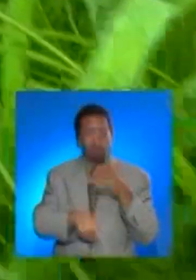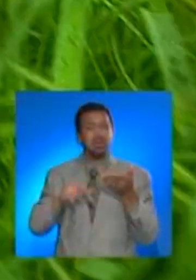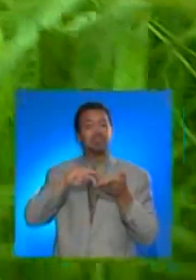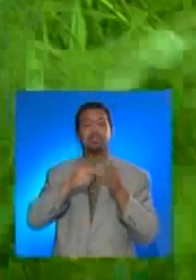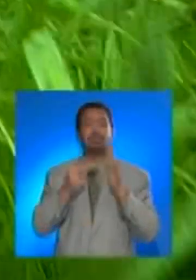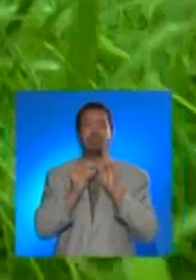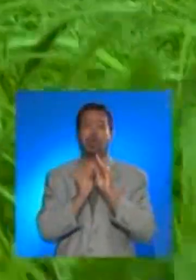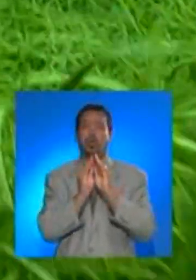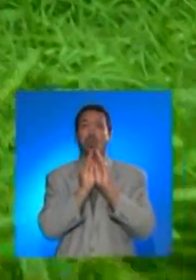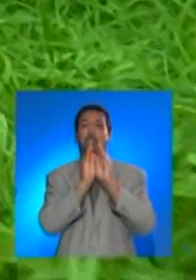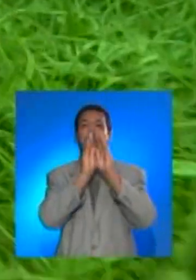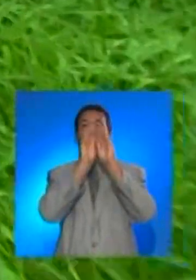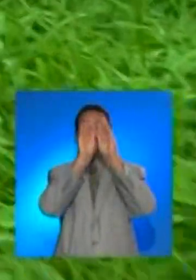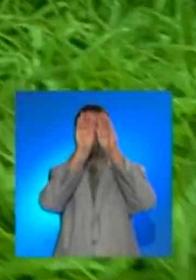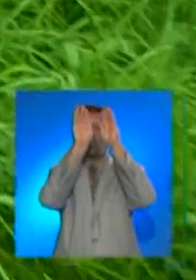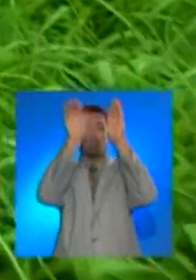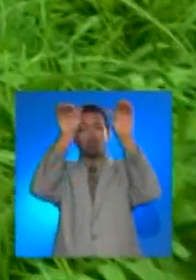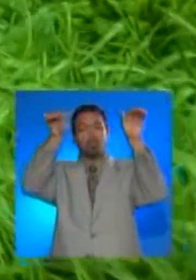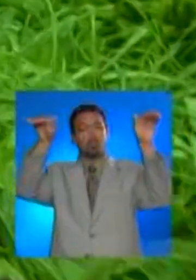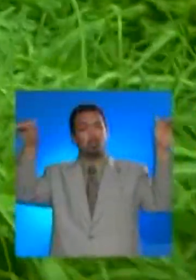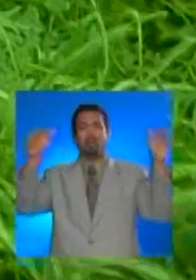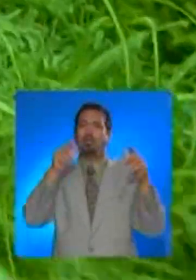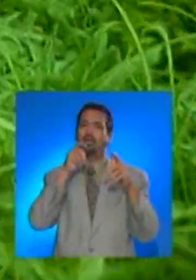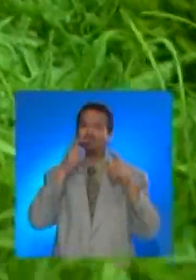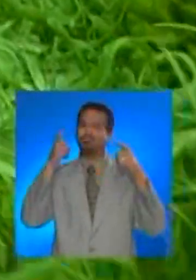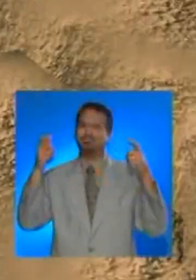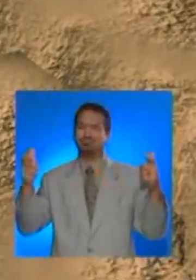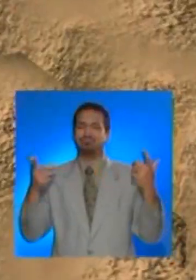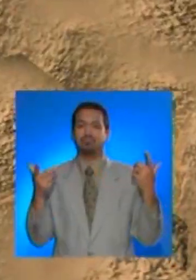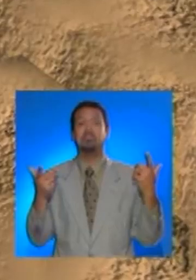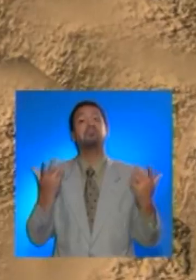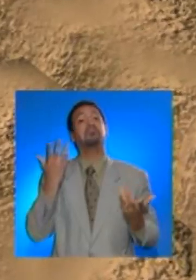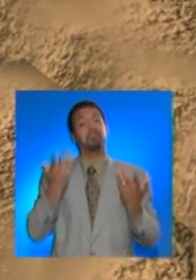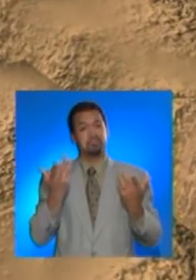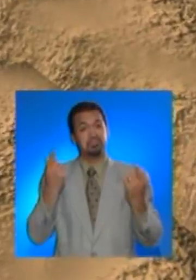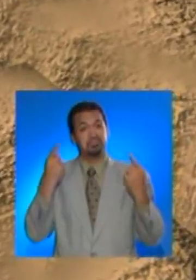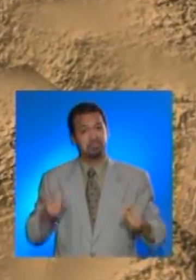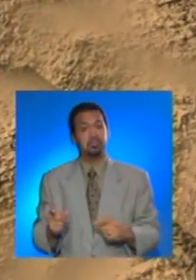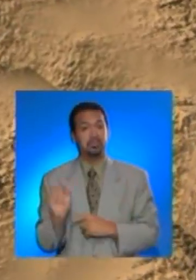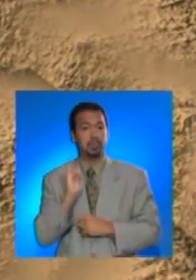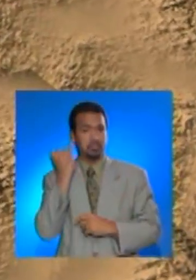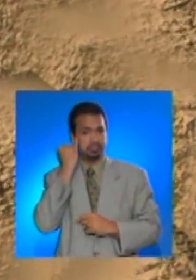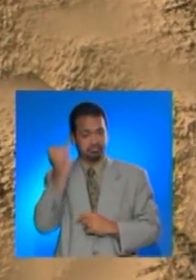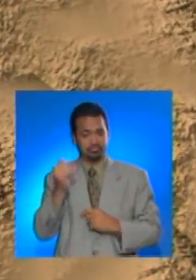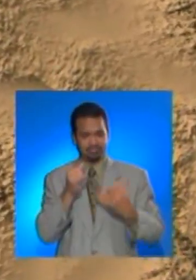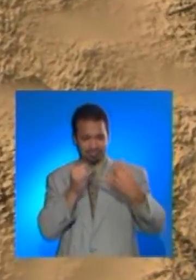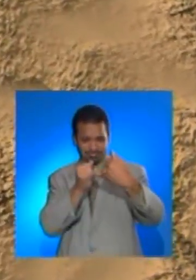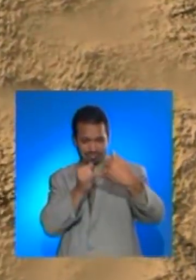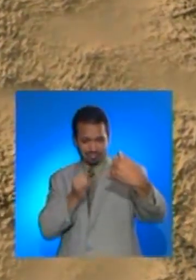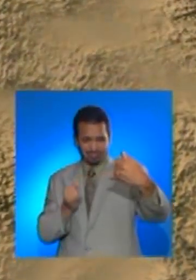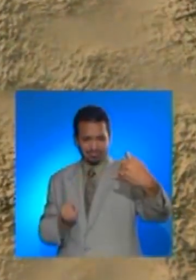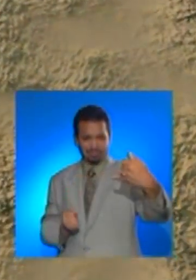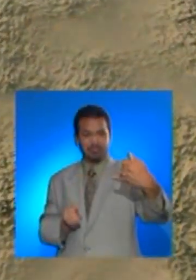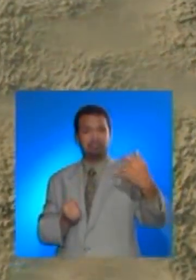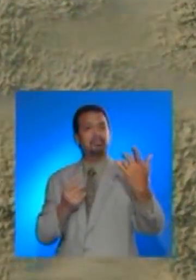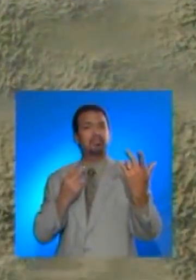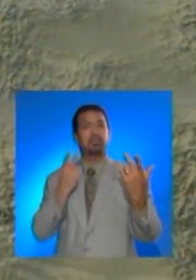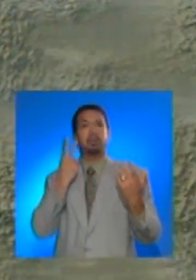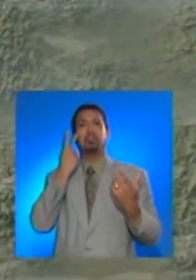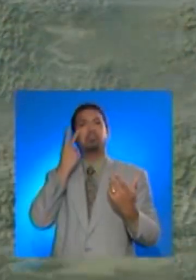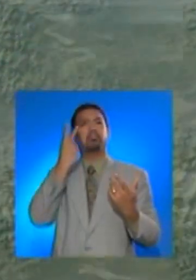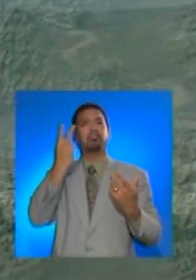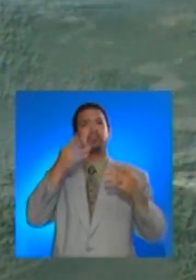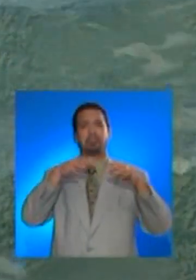is this vertical displacement that creates the tsunami, so a large shallow earthquake will generate a tsunami more efficiently